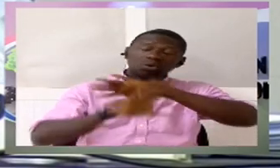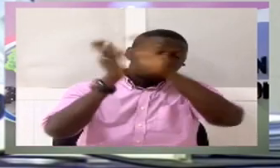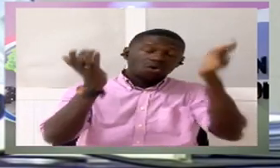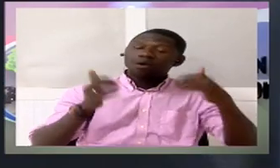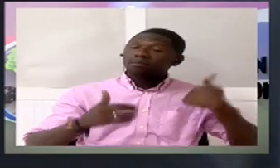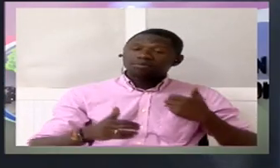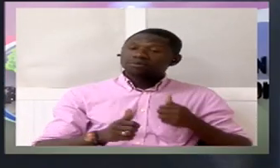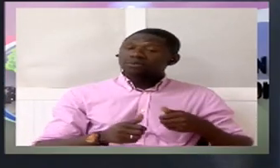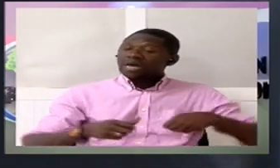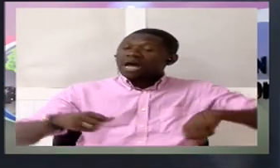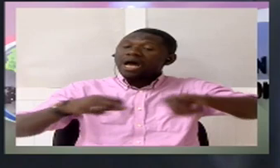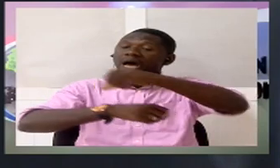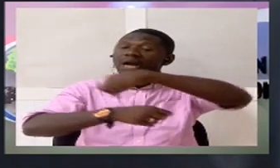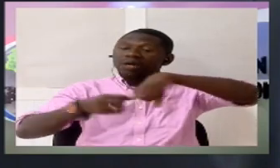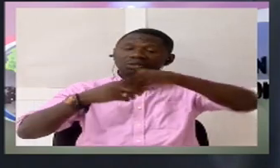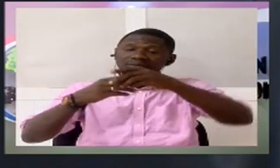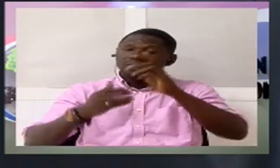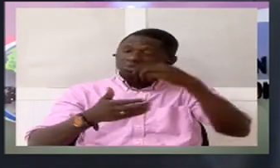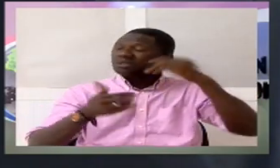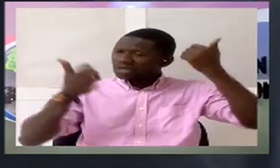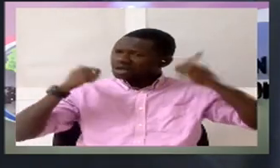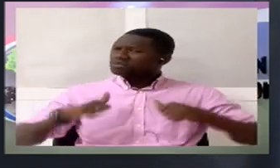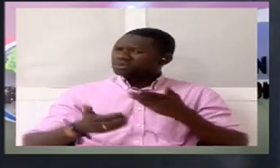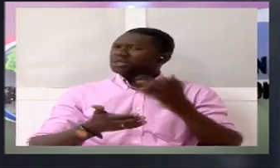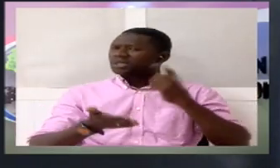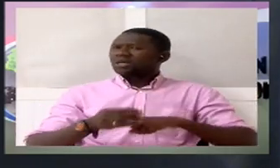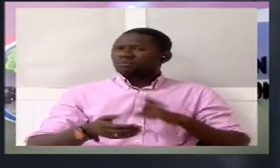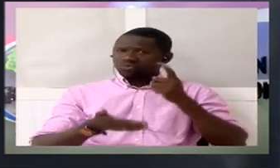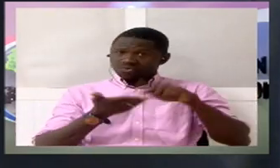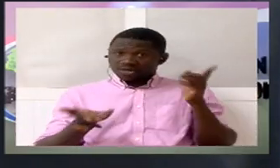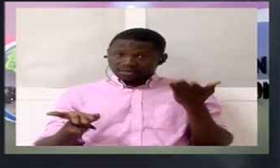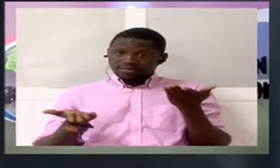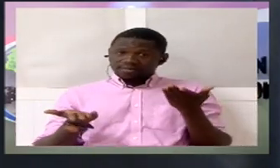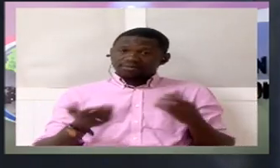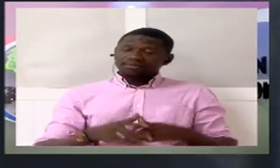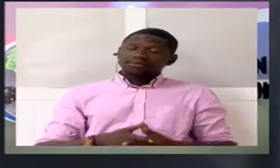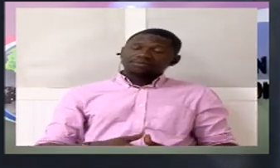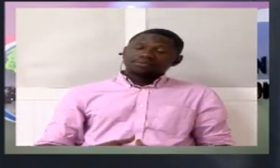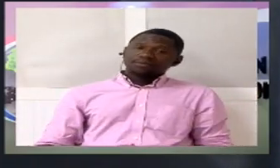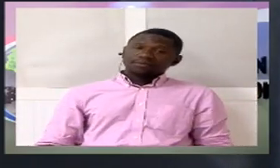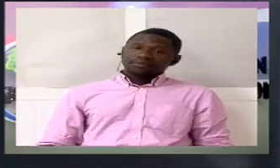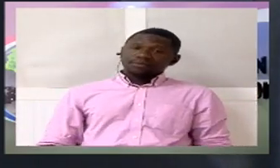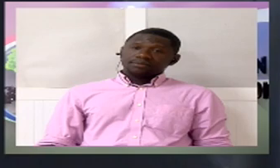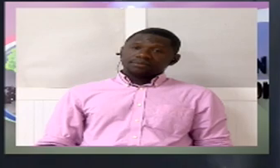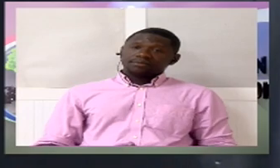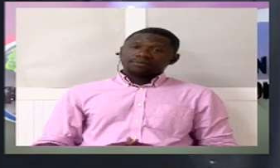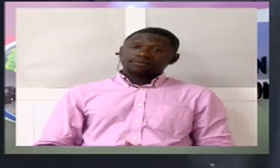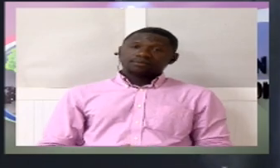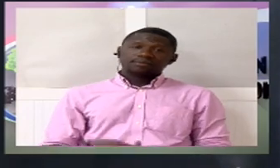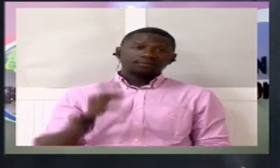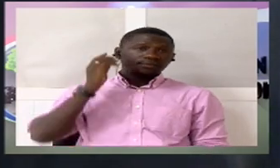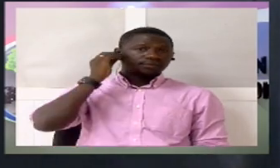case, wasn't it? Akubaru otumo, mobe ya lonko otumo, ya jamela otumo, ateku atela